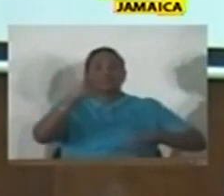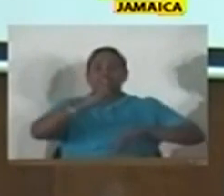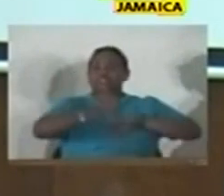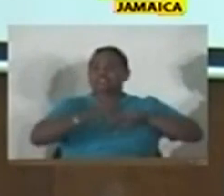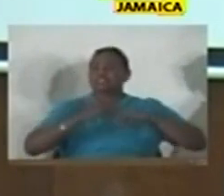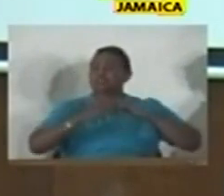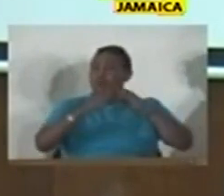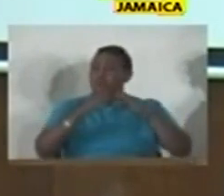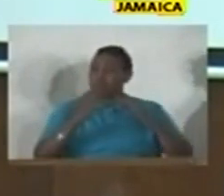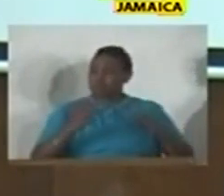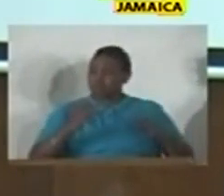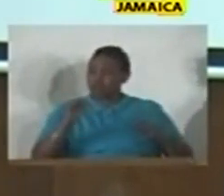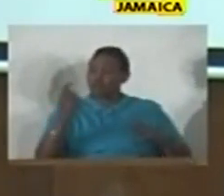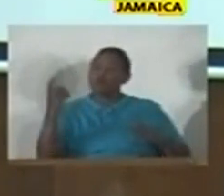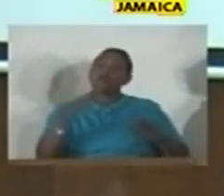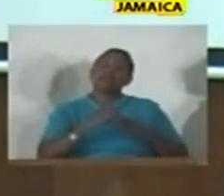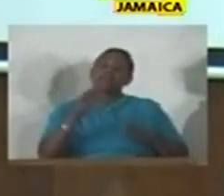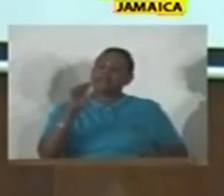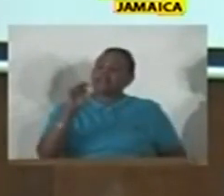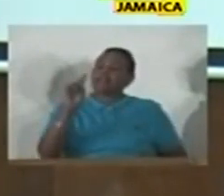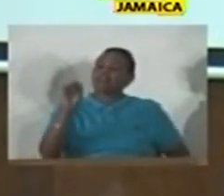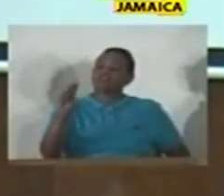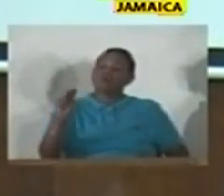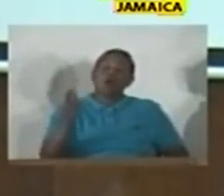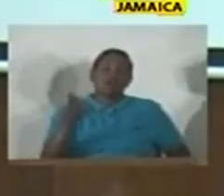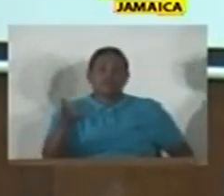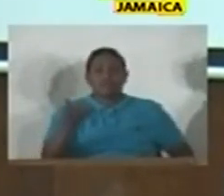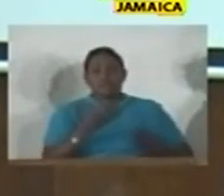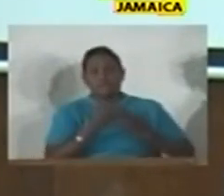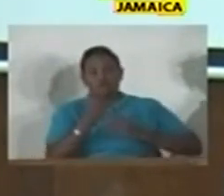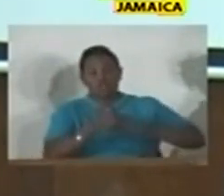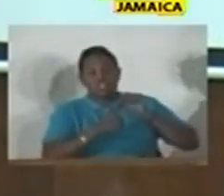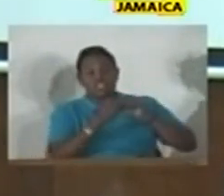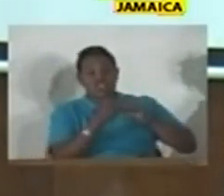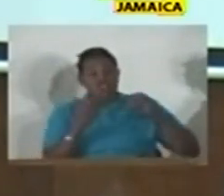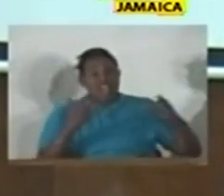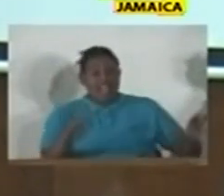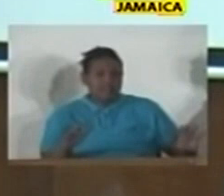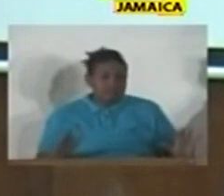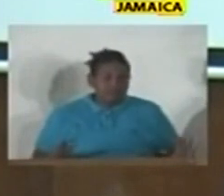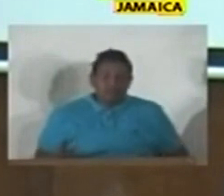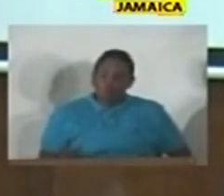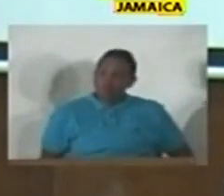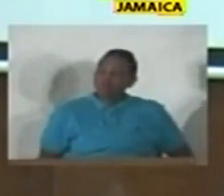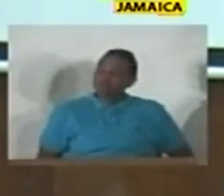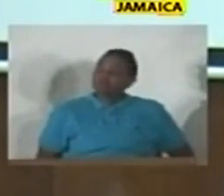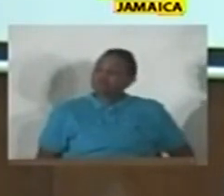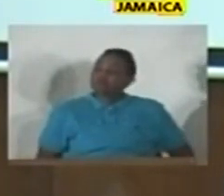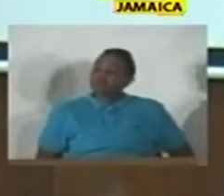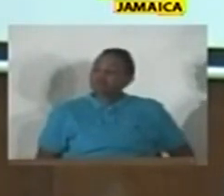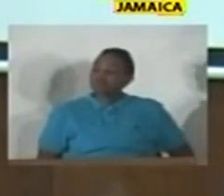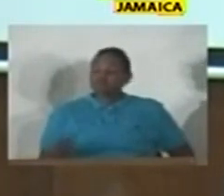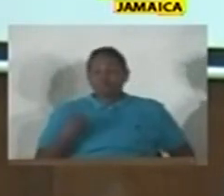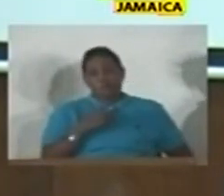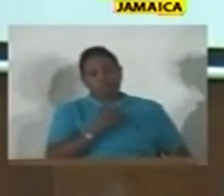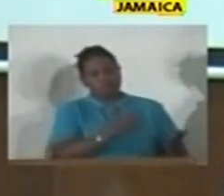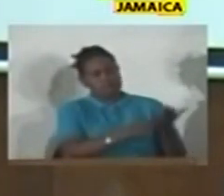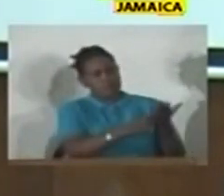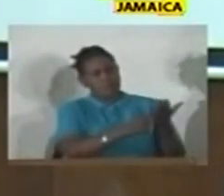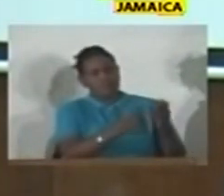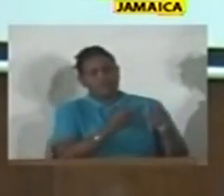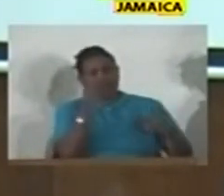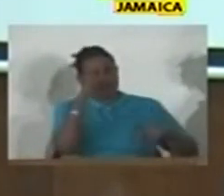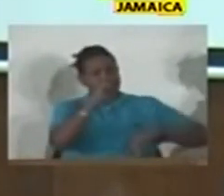another one in Clarendon before year end. We are also having discussions for one